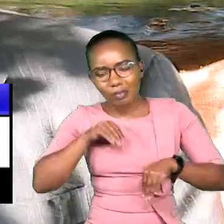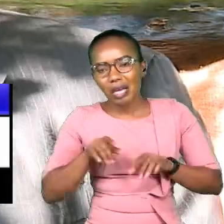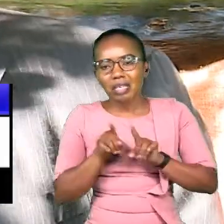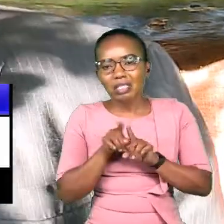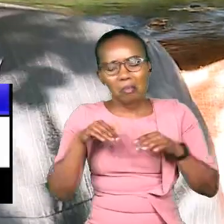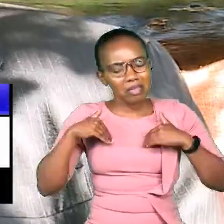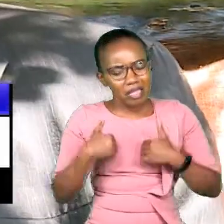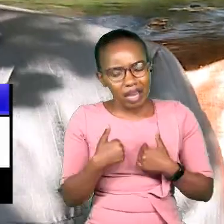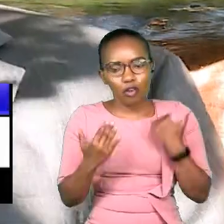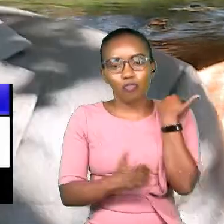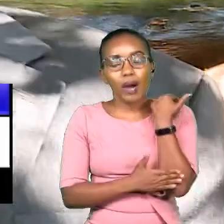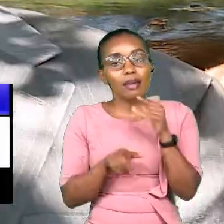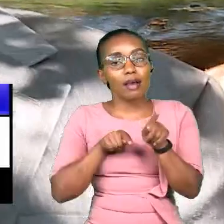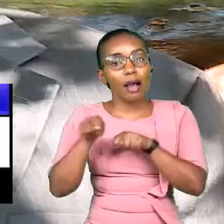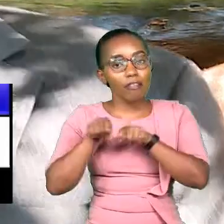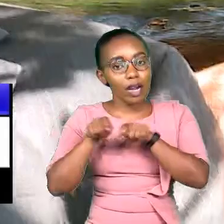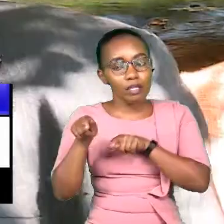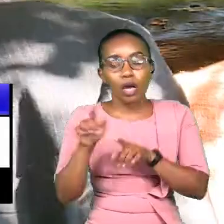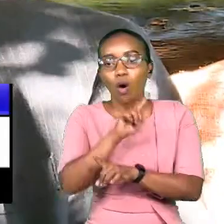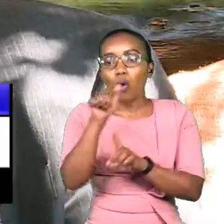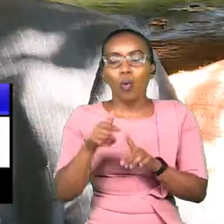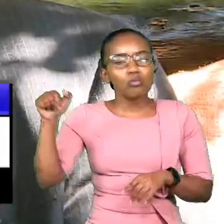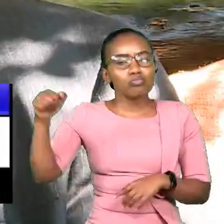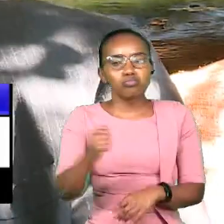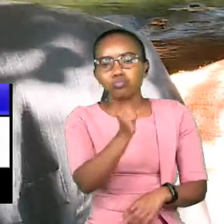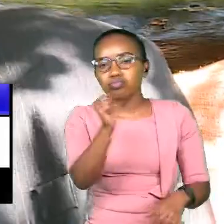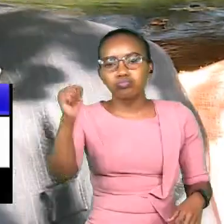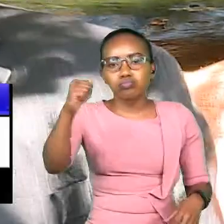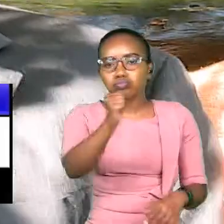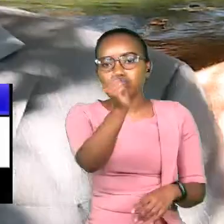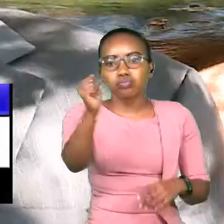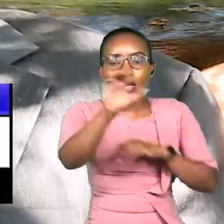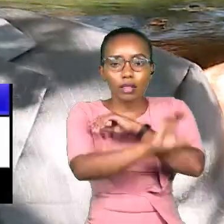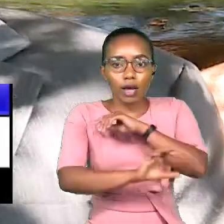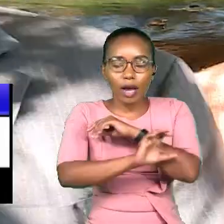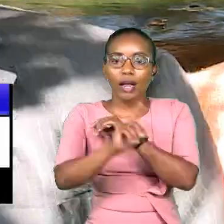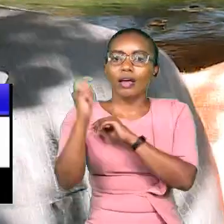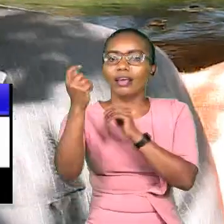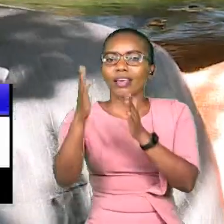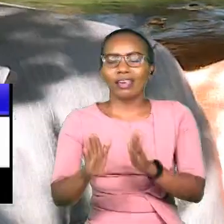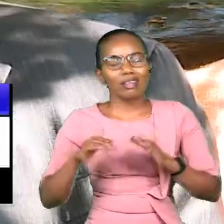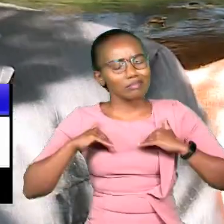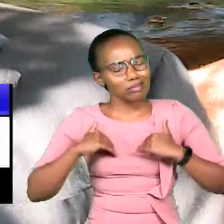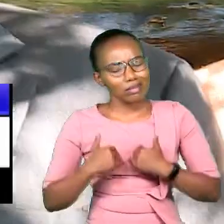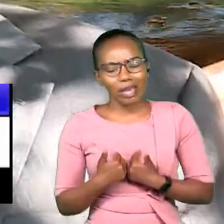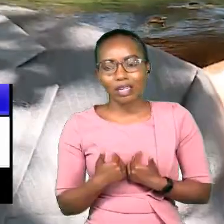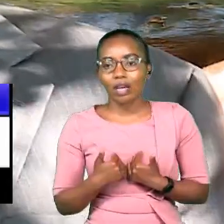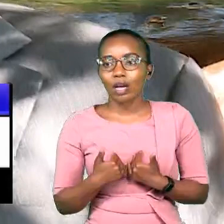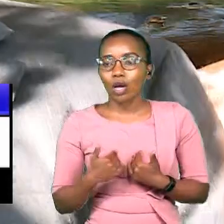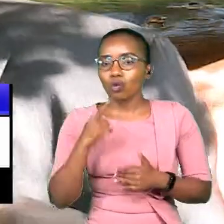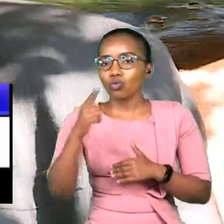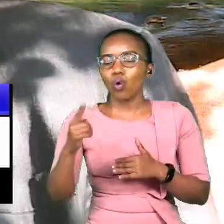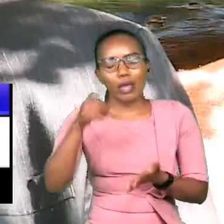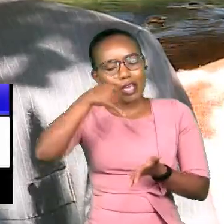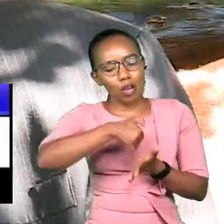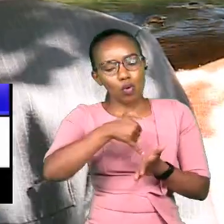governance. And so when I move across the country, I find Kenyans are so tired. And so it's all inclusive.